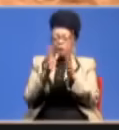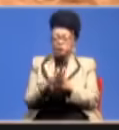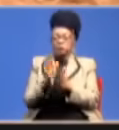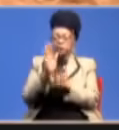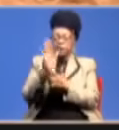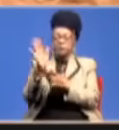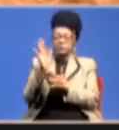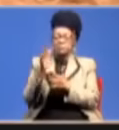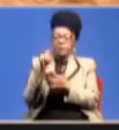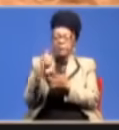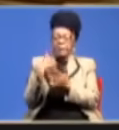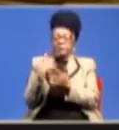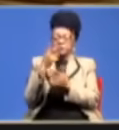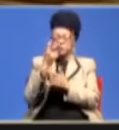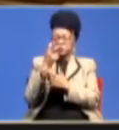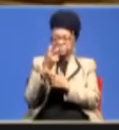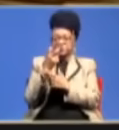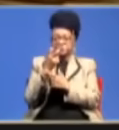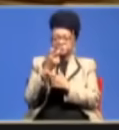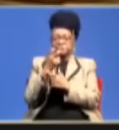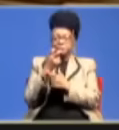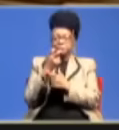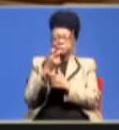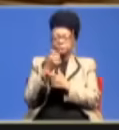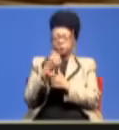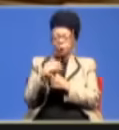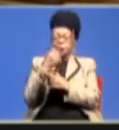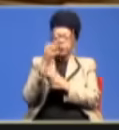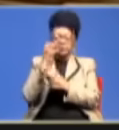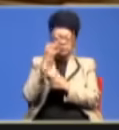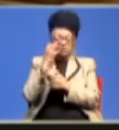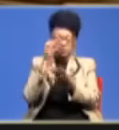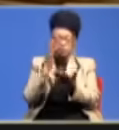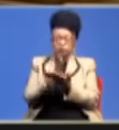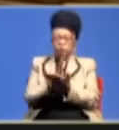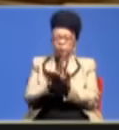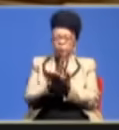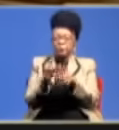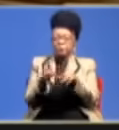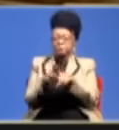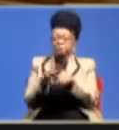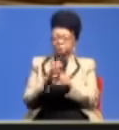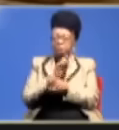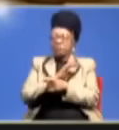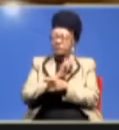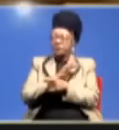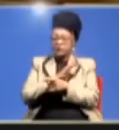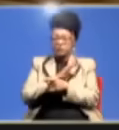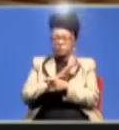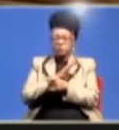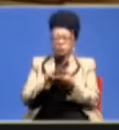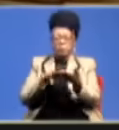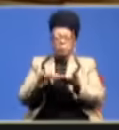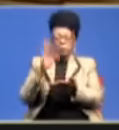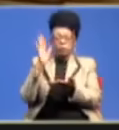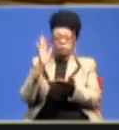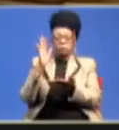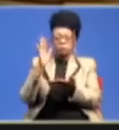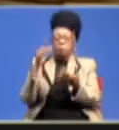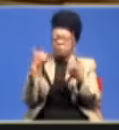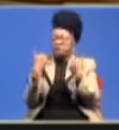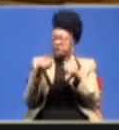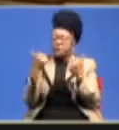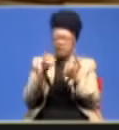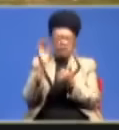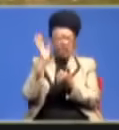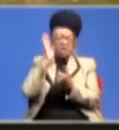deceased being the prime suspects. Tumeashwa na huzuni. Tena tumeachwa na uoga mwingi sana. Sisi hatujawahi